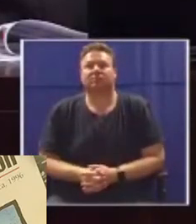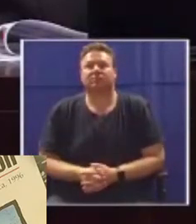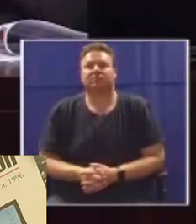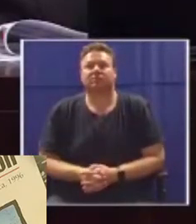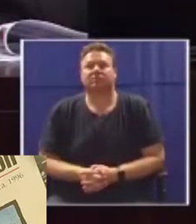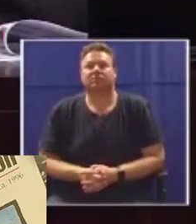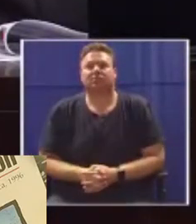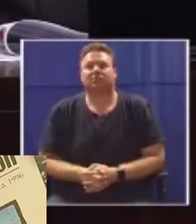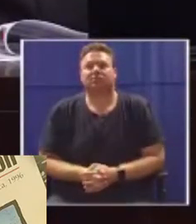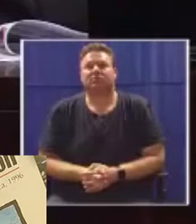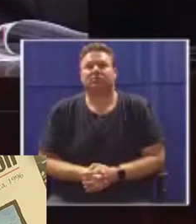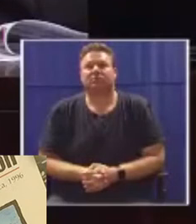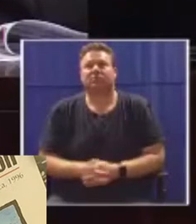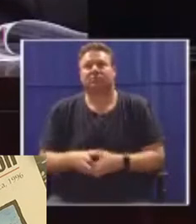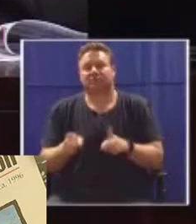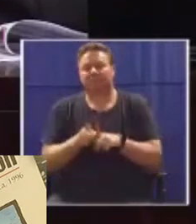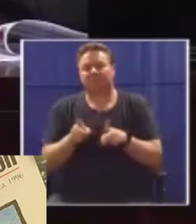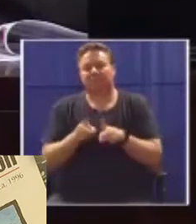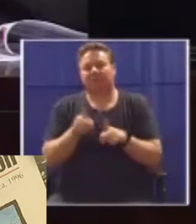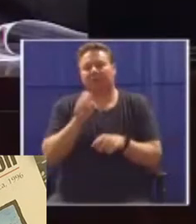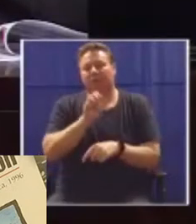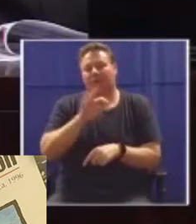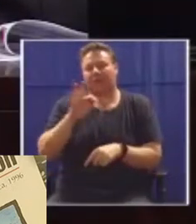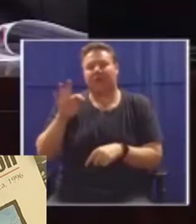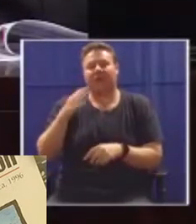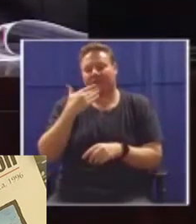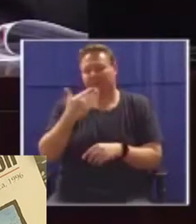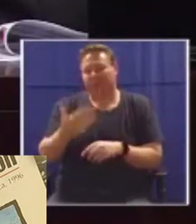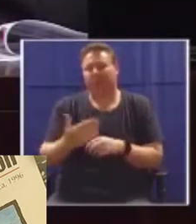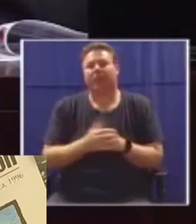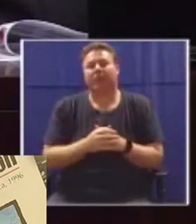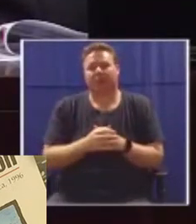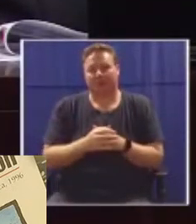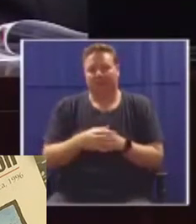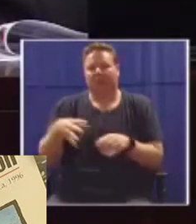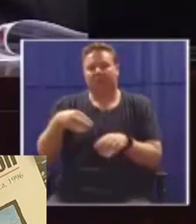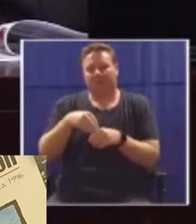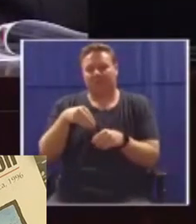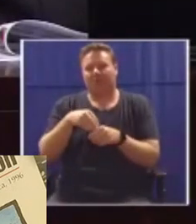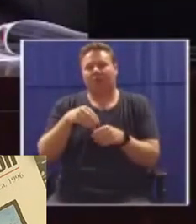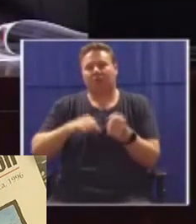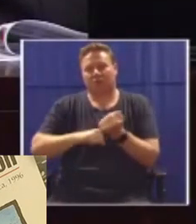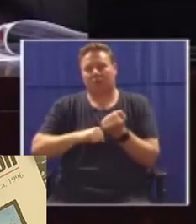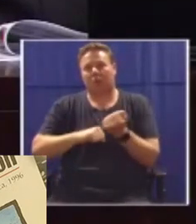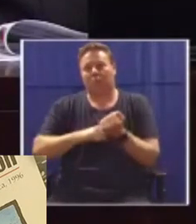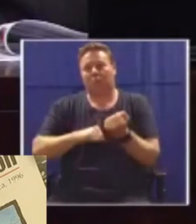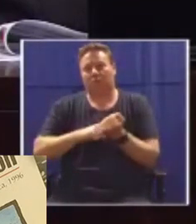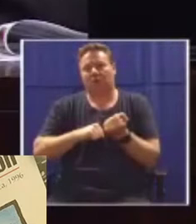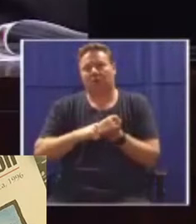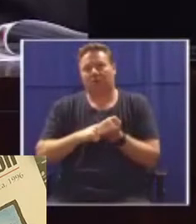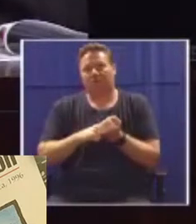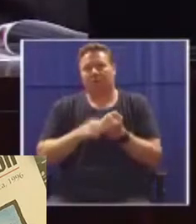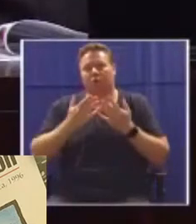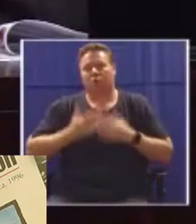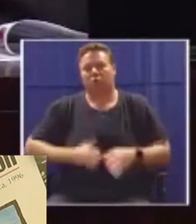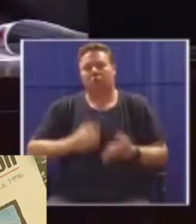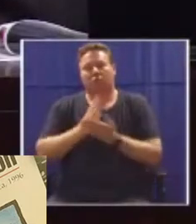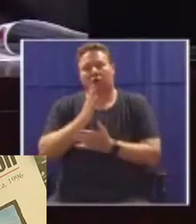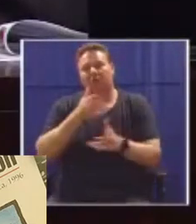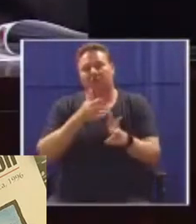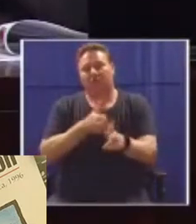Let me also thank the economic freedom fighters for your contribution, your support, and upholding human rights.